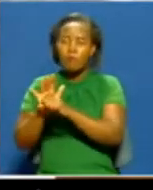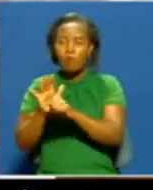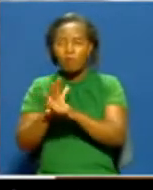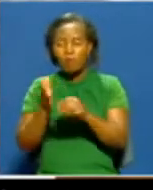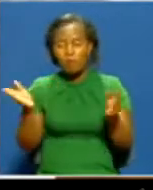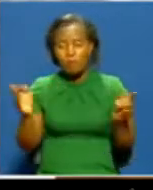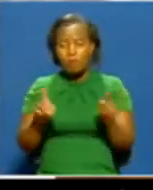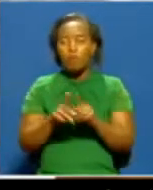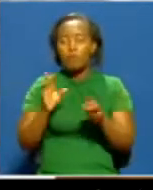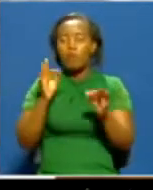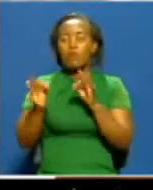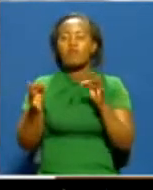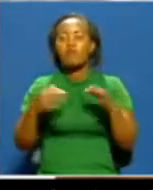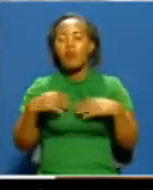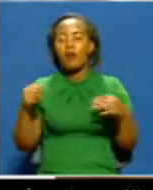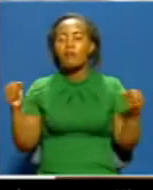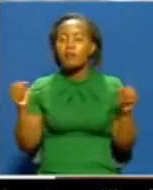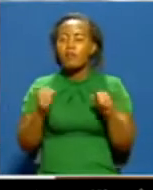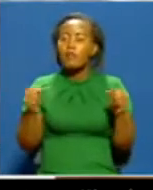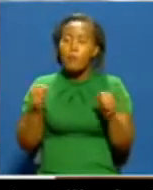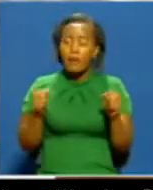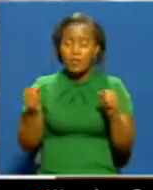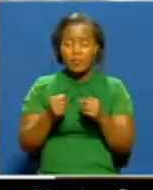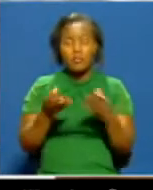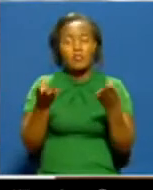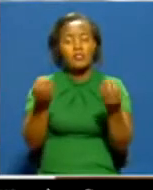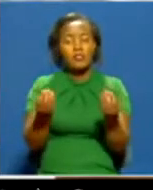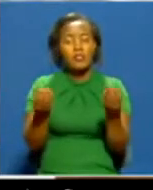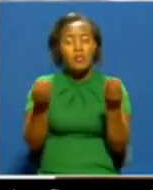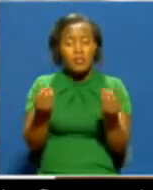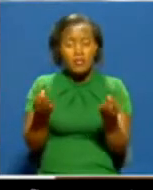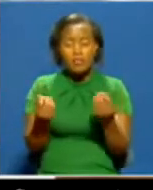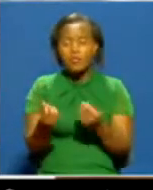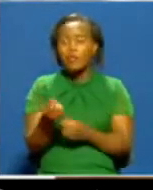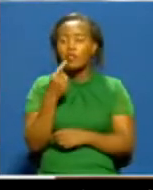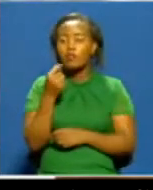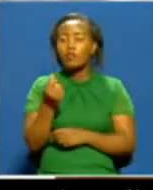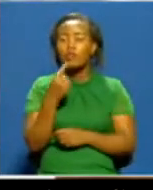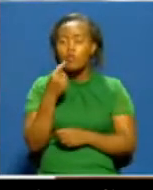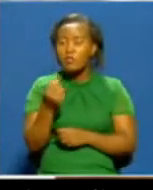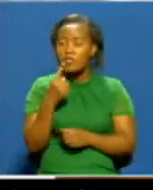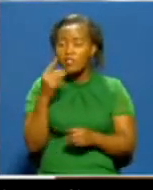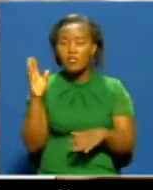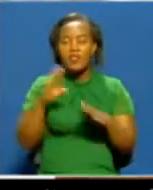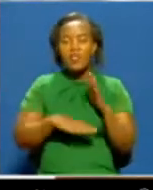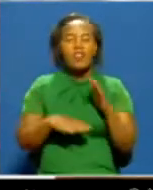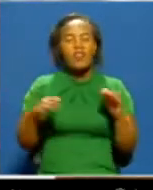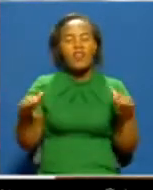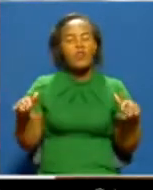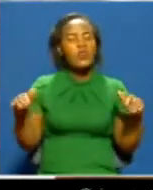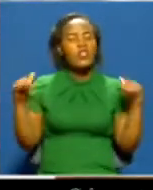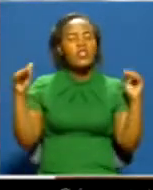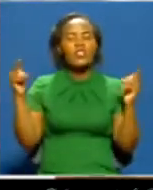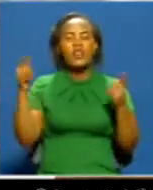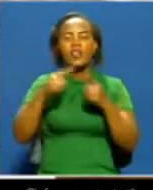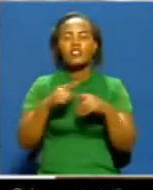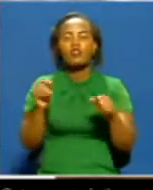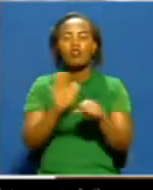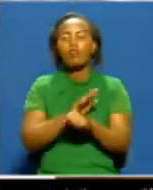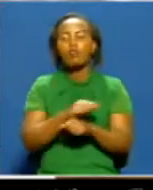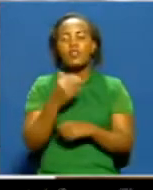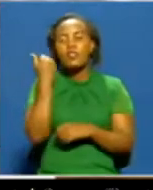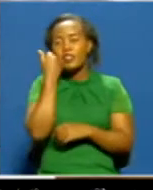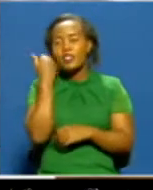malaria, it would have been a lot easier to treat them at that point, rather than wait until they are completely sick and then they're in a hospital.